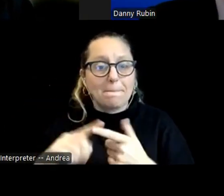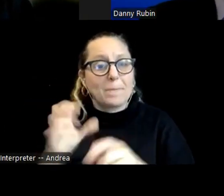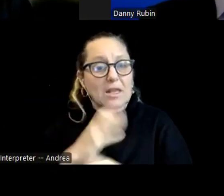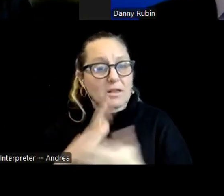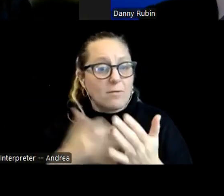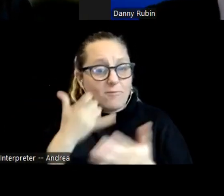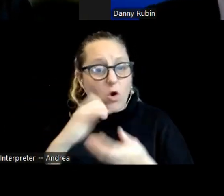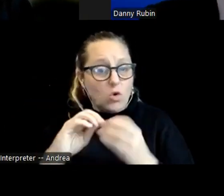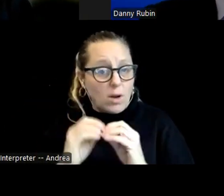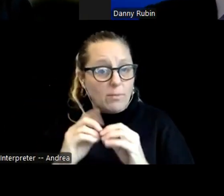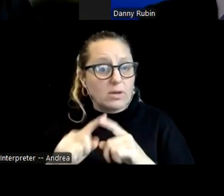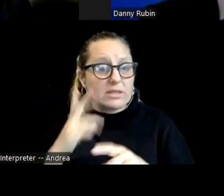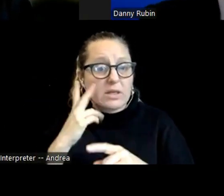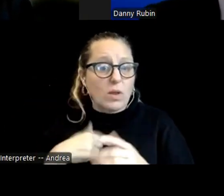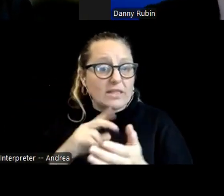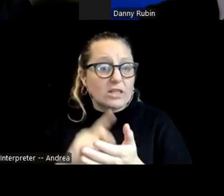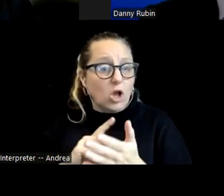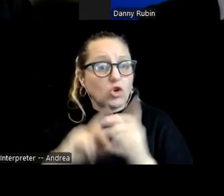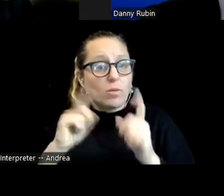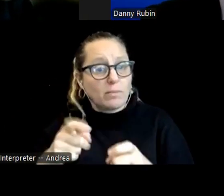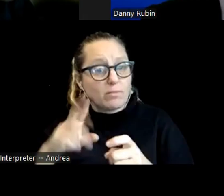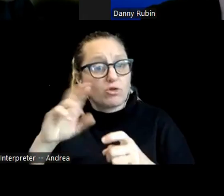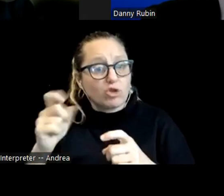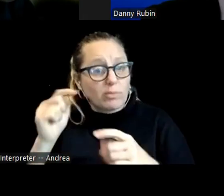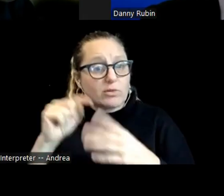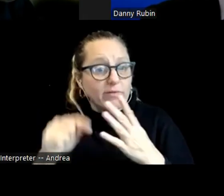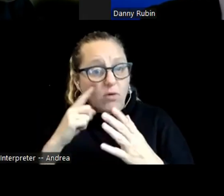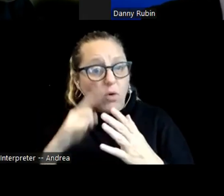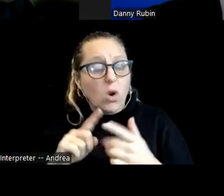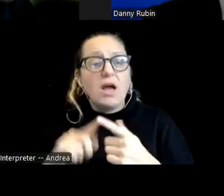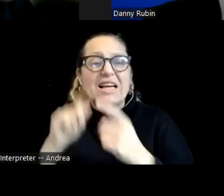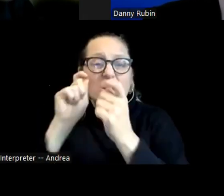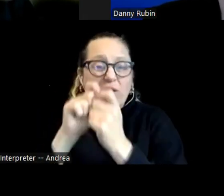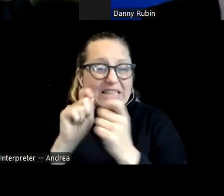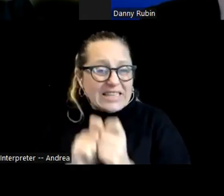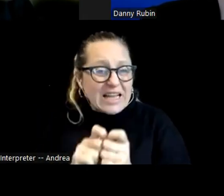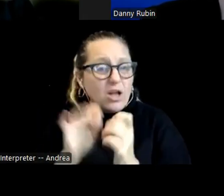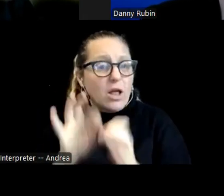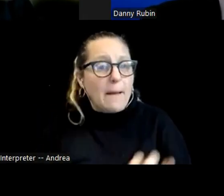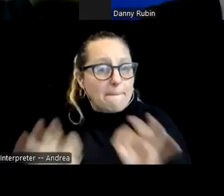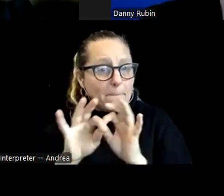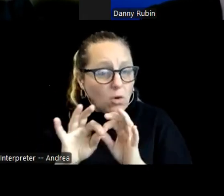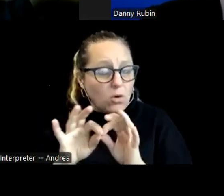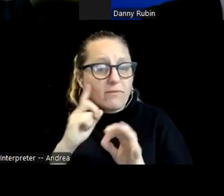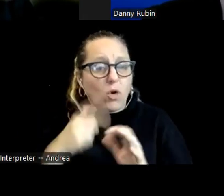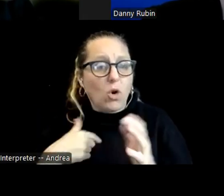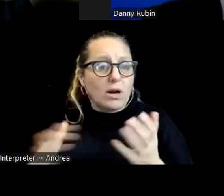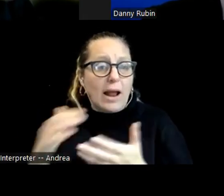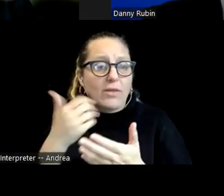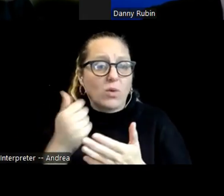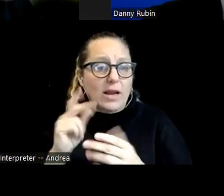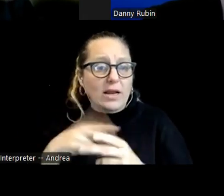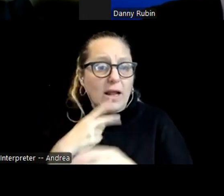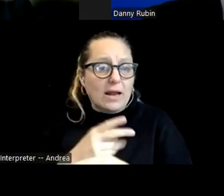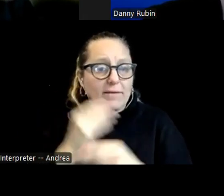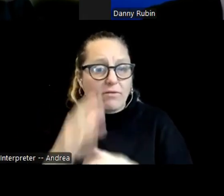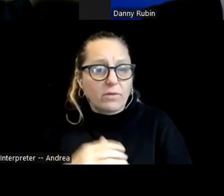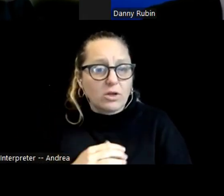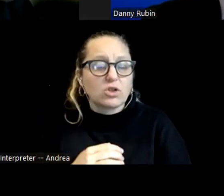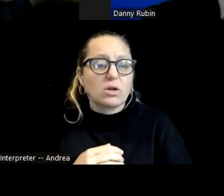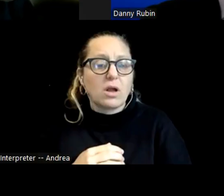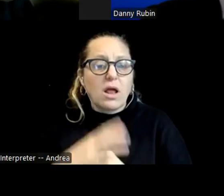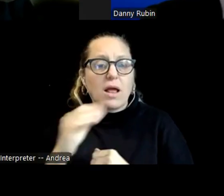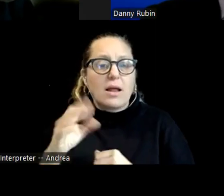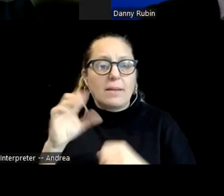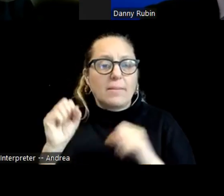doctor prescribes. So details matter, mm. um, and gathering any type of information and being